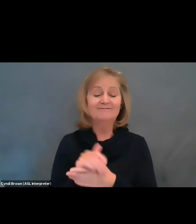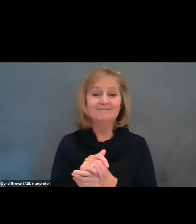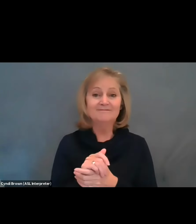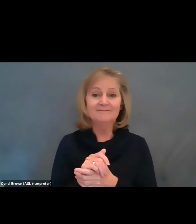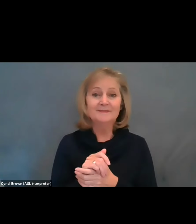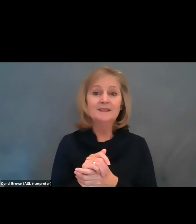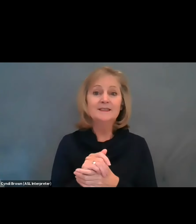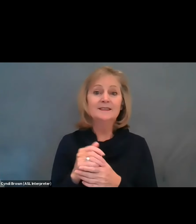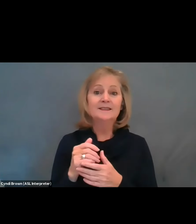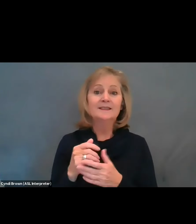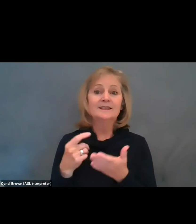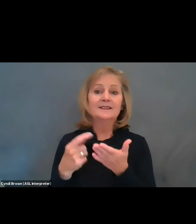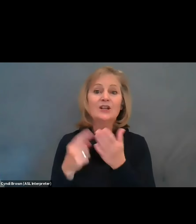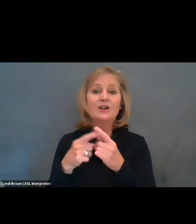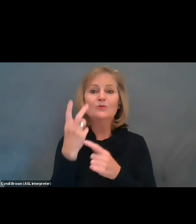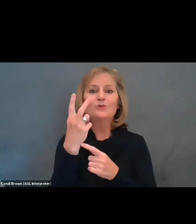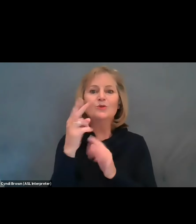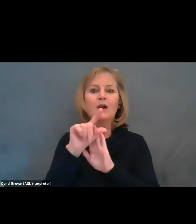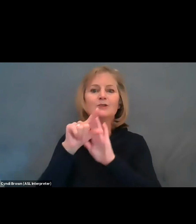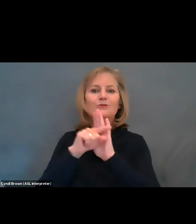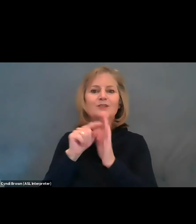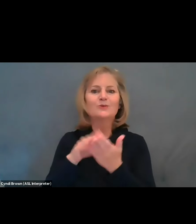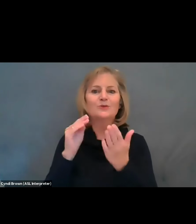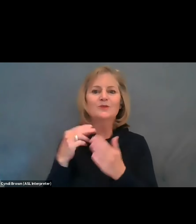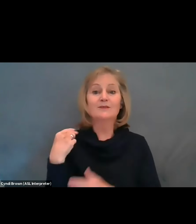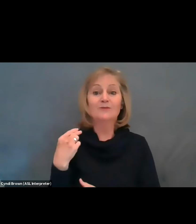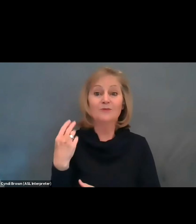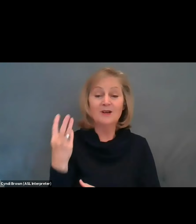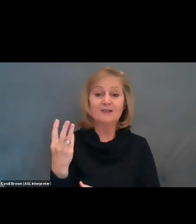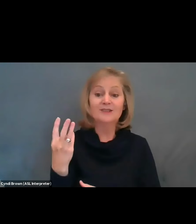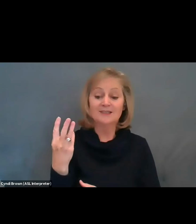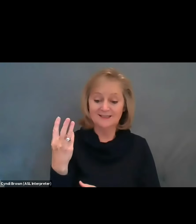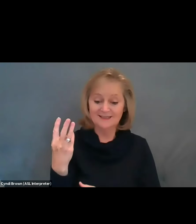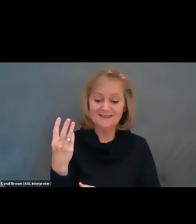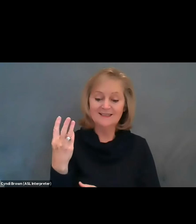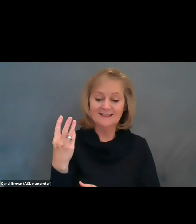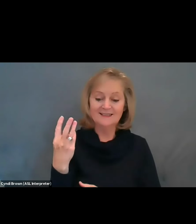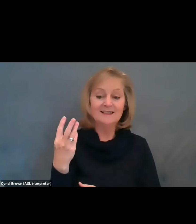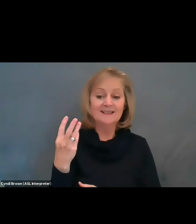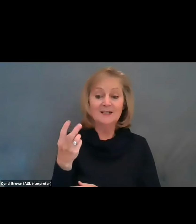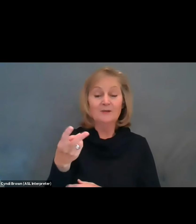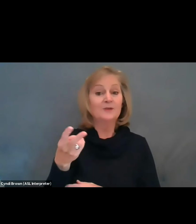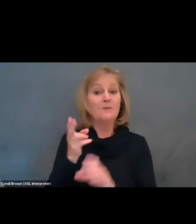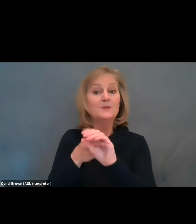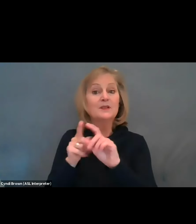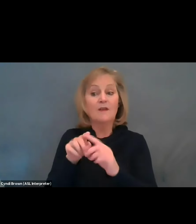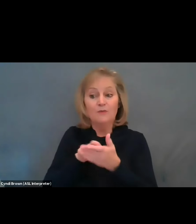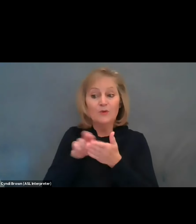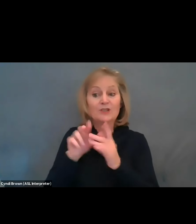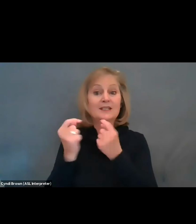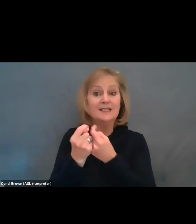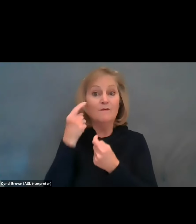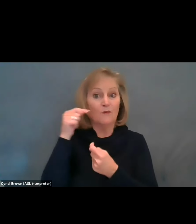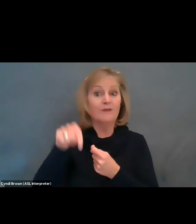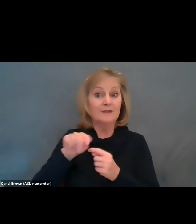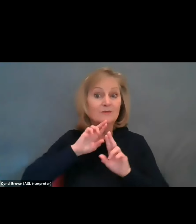and that's to talk to two undergraduate students at the University of Washington who participated on the research team for